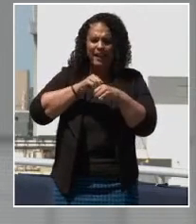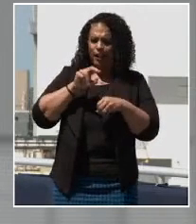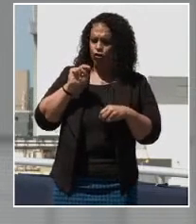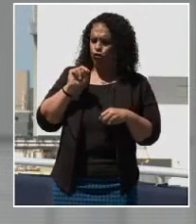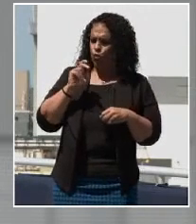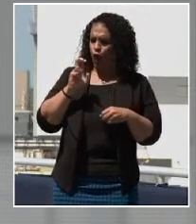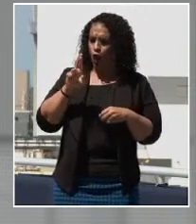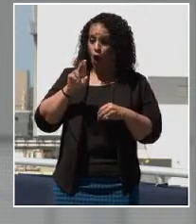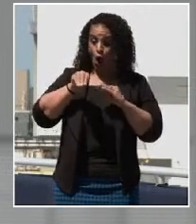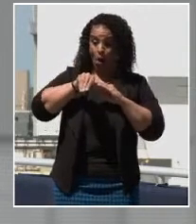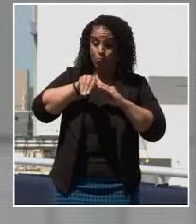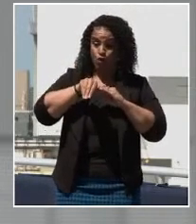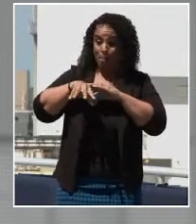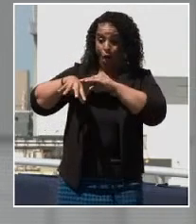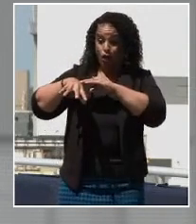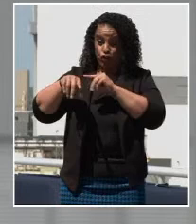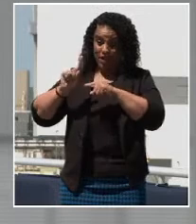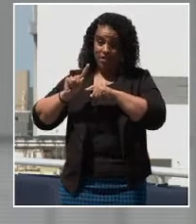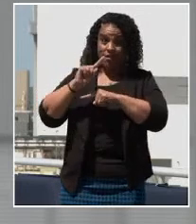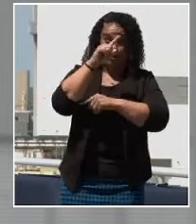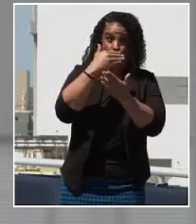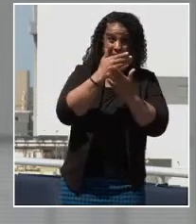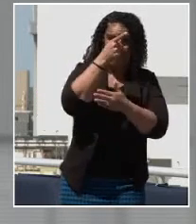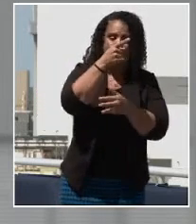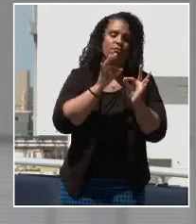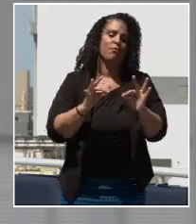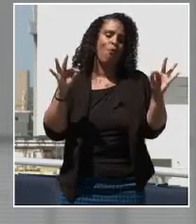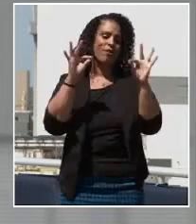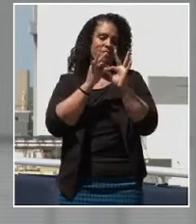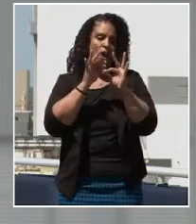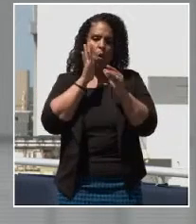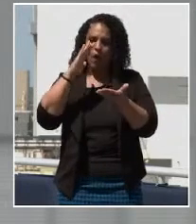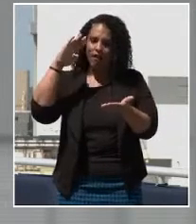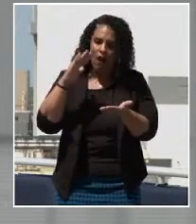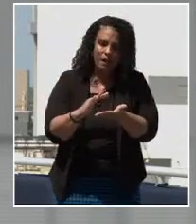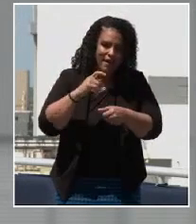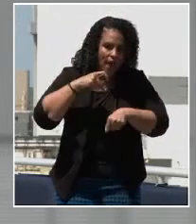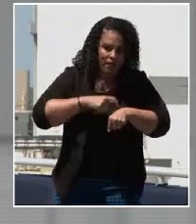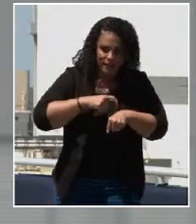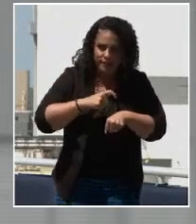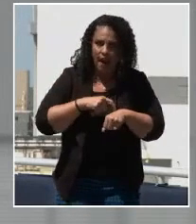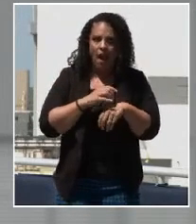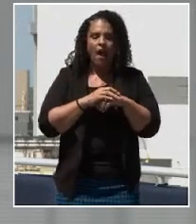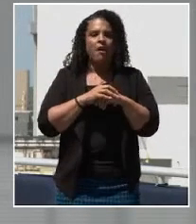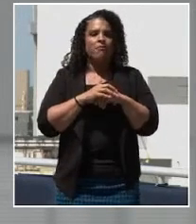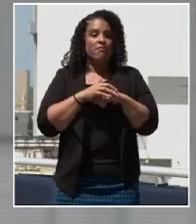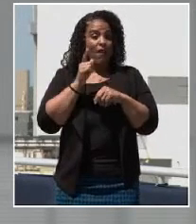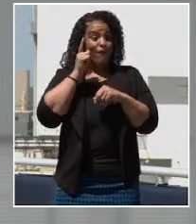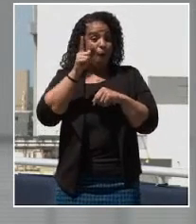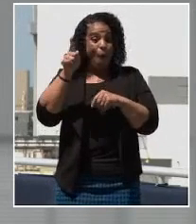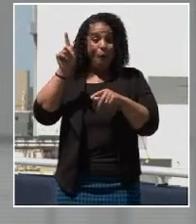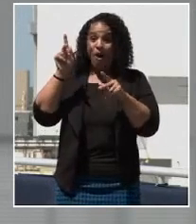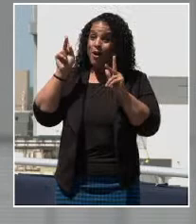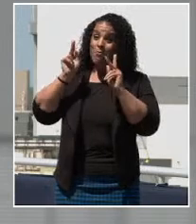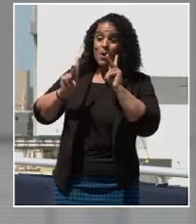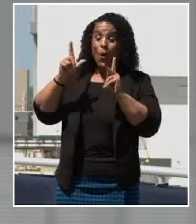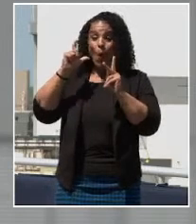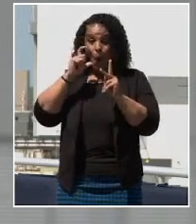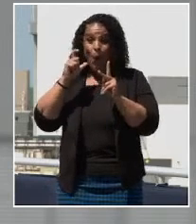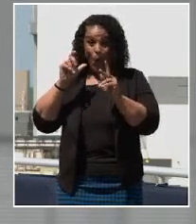propulsion is important it will cut down the time it'll take for our Pioneers to travel